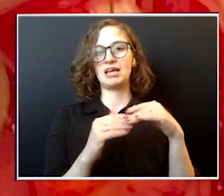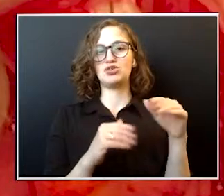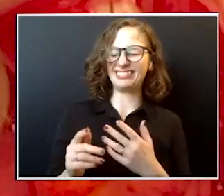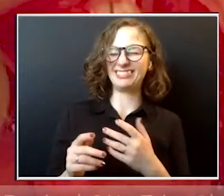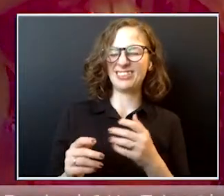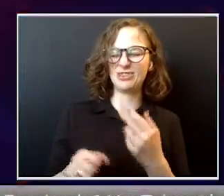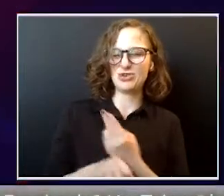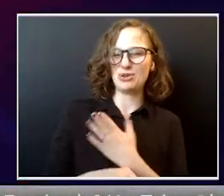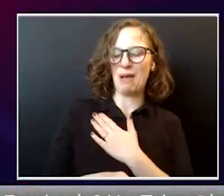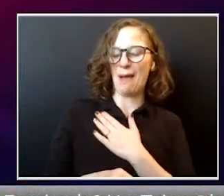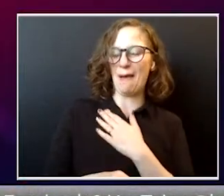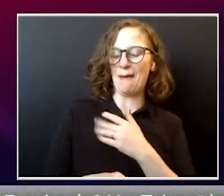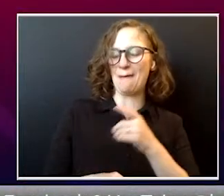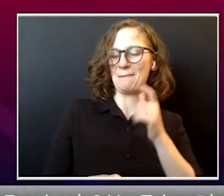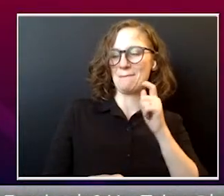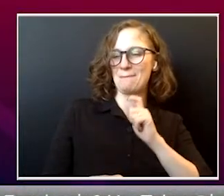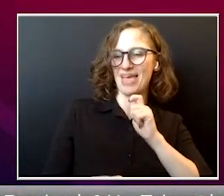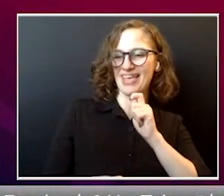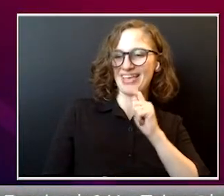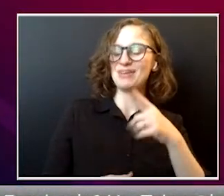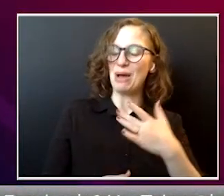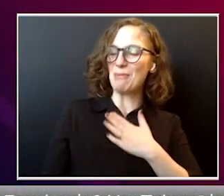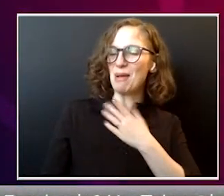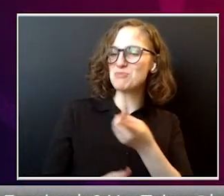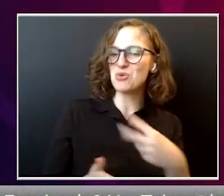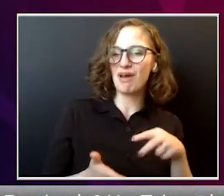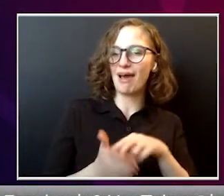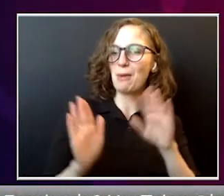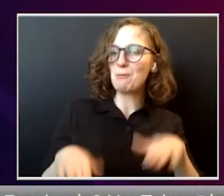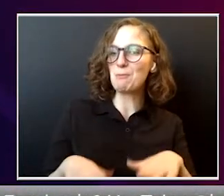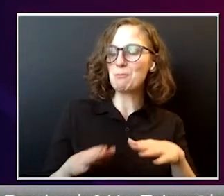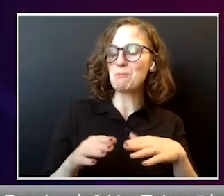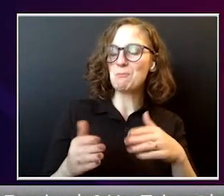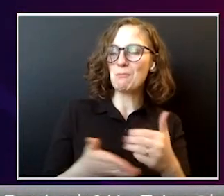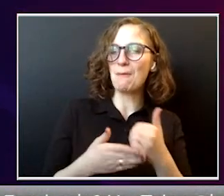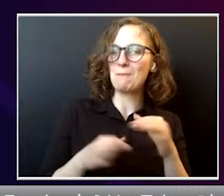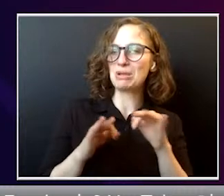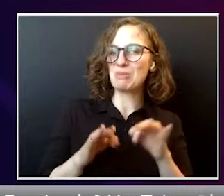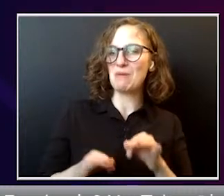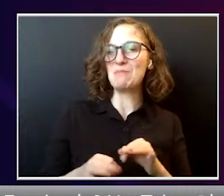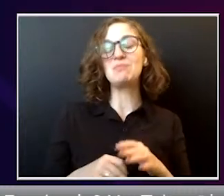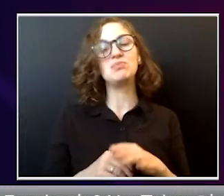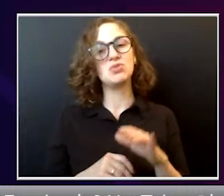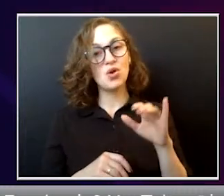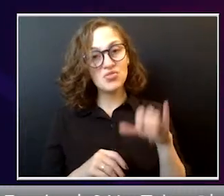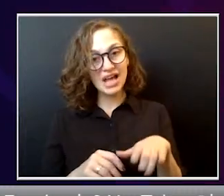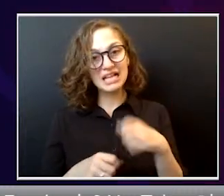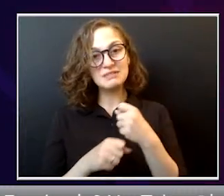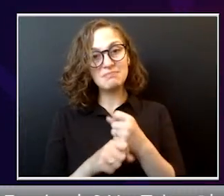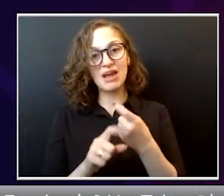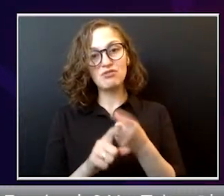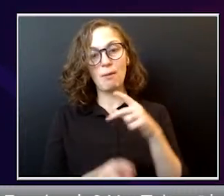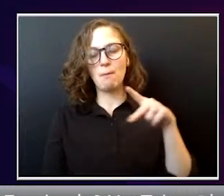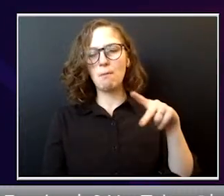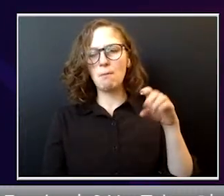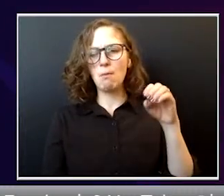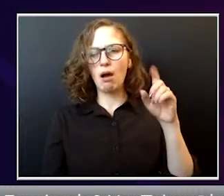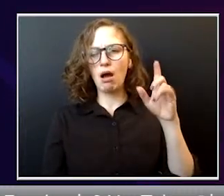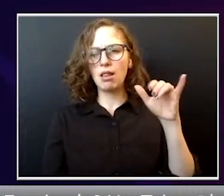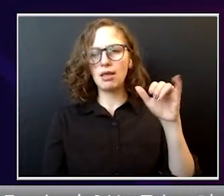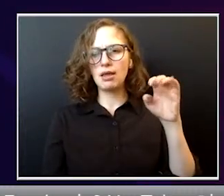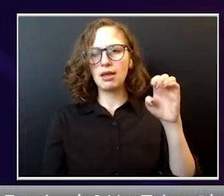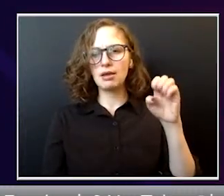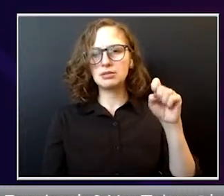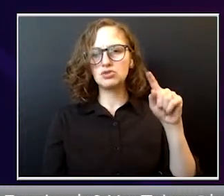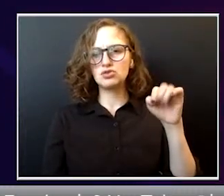polyester graft. So what's that? That's made out of the polyester? Yeah, so that's the graft material, and then you can see at the